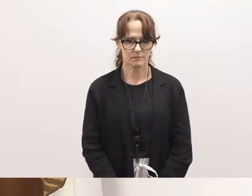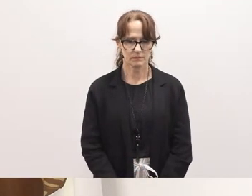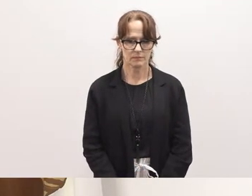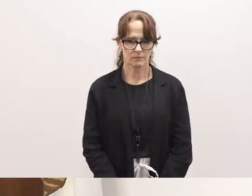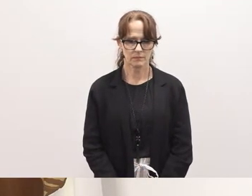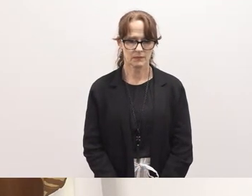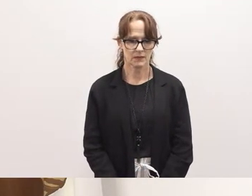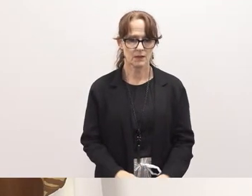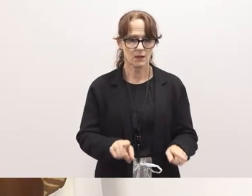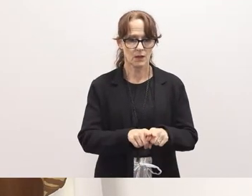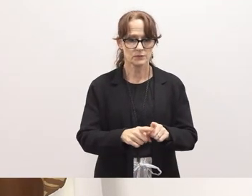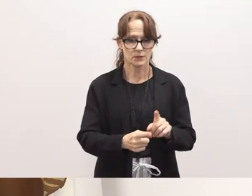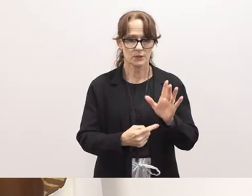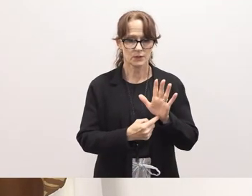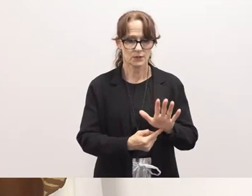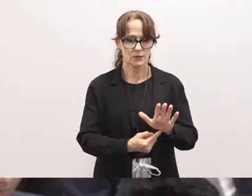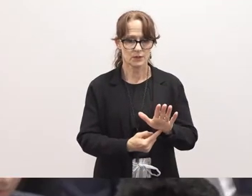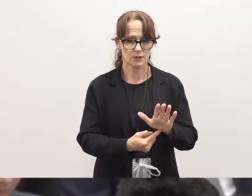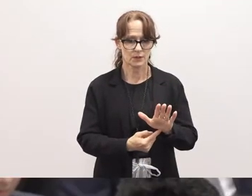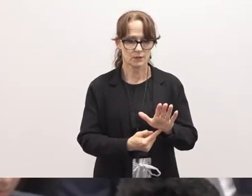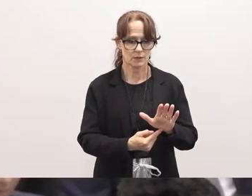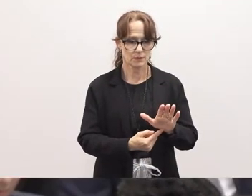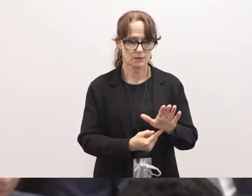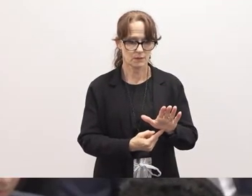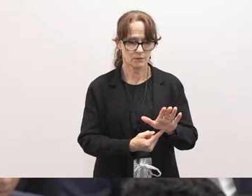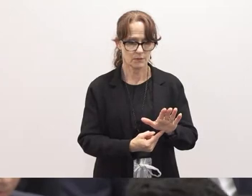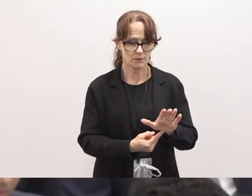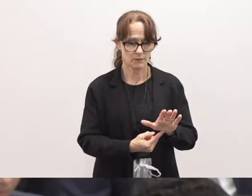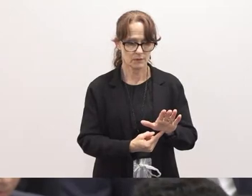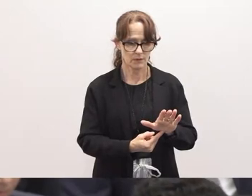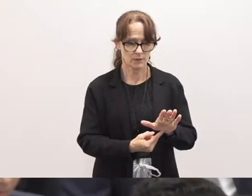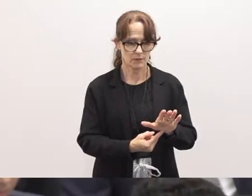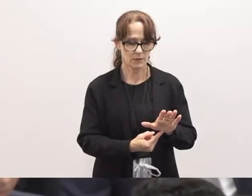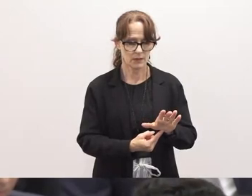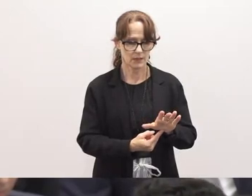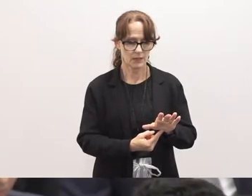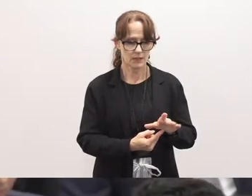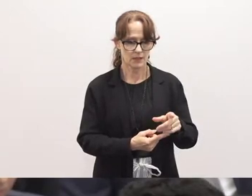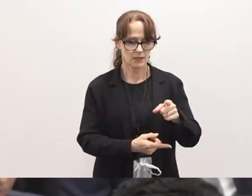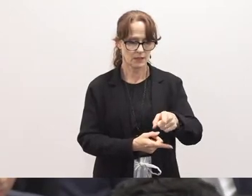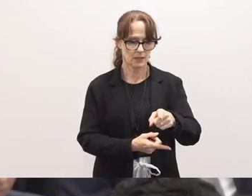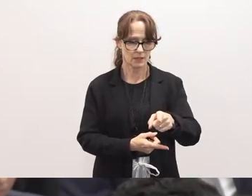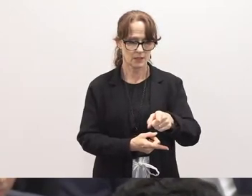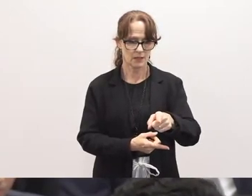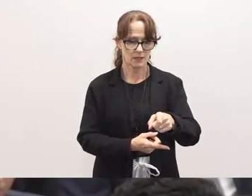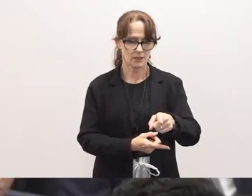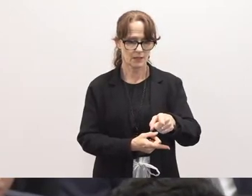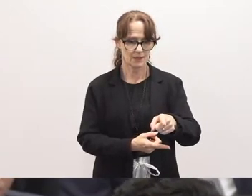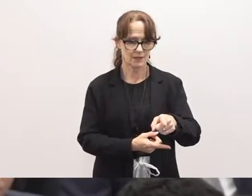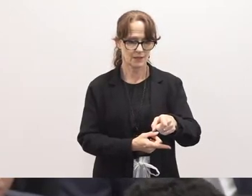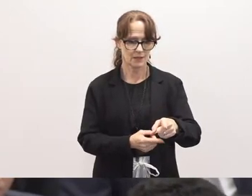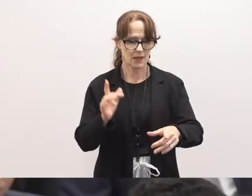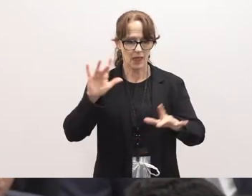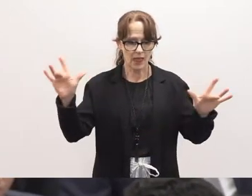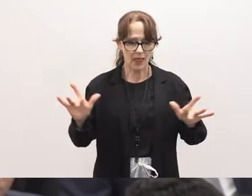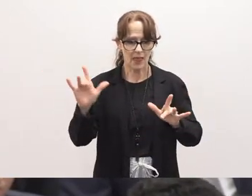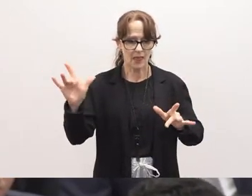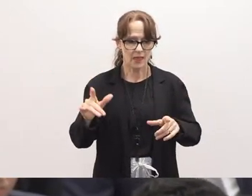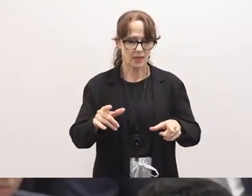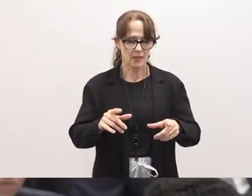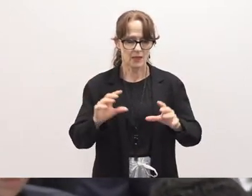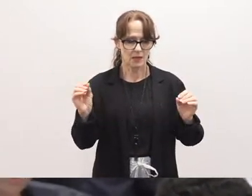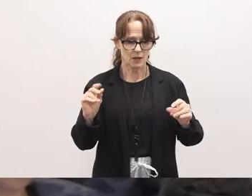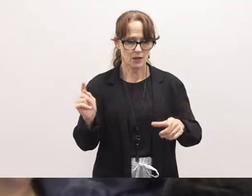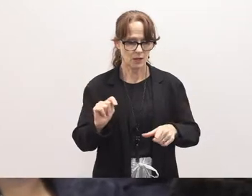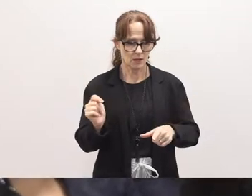I would also like to show you basically what the restrooms look like. Here we can tell that basically everything here is empty. No